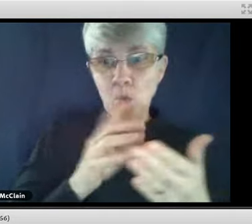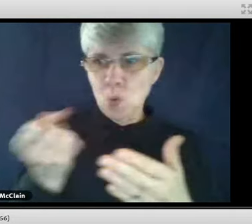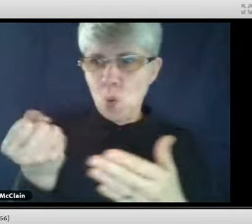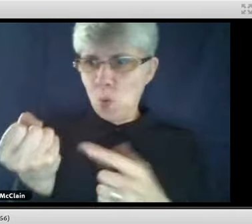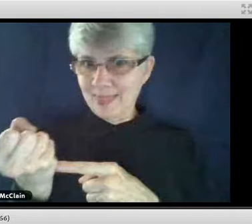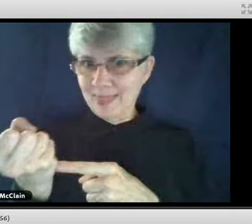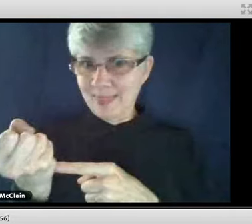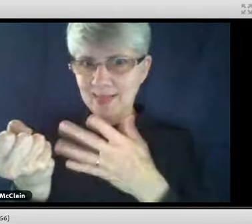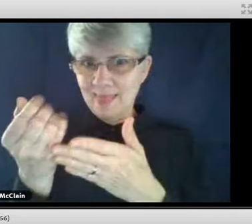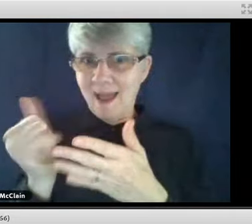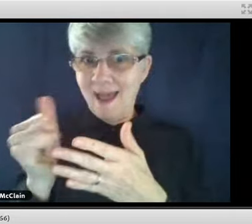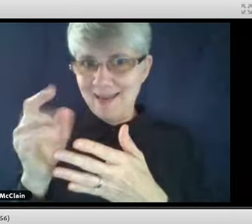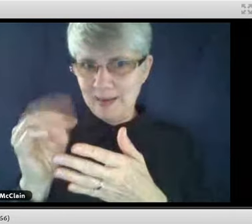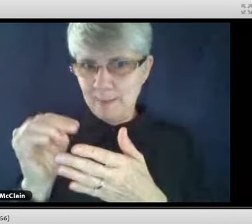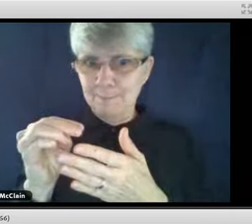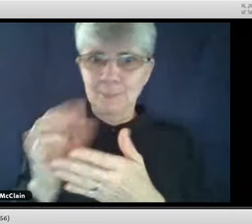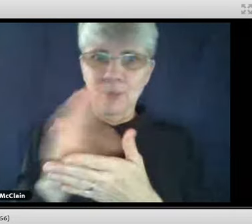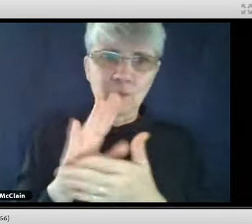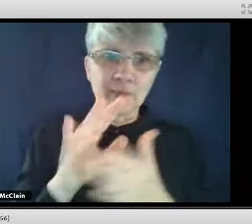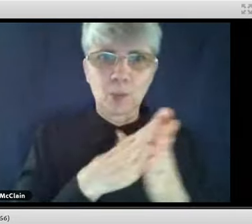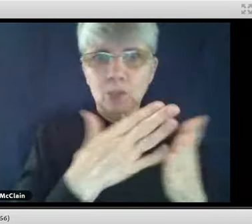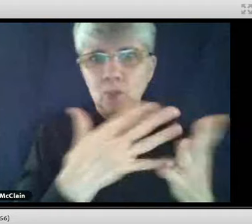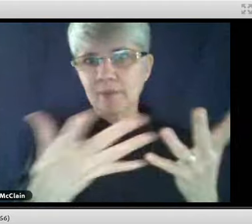item. Does that make sense?